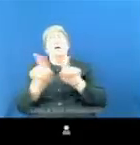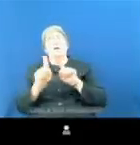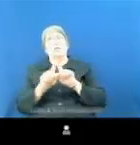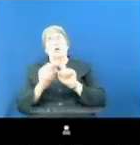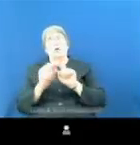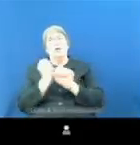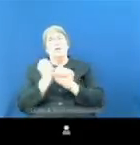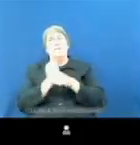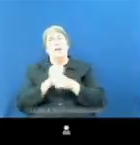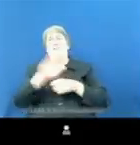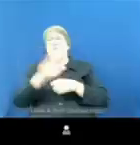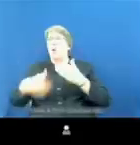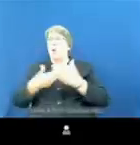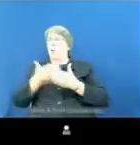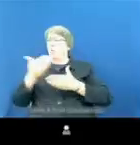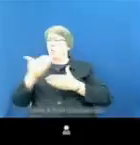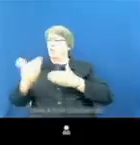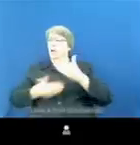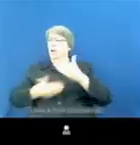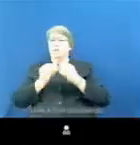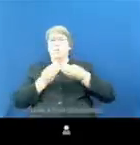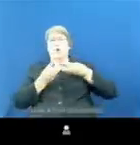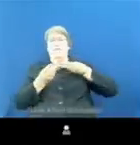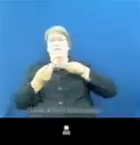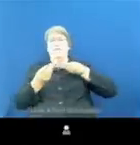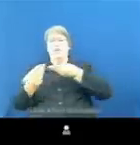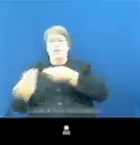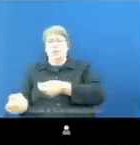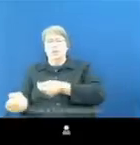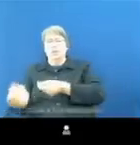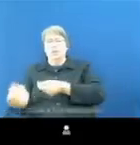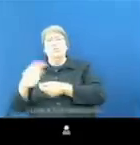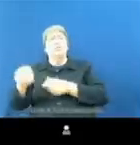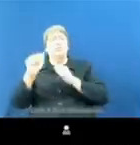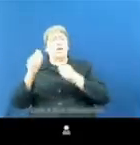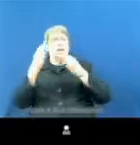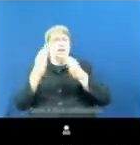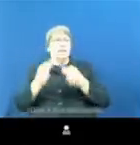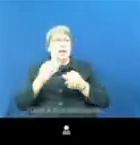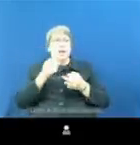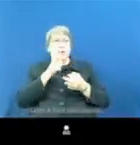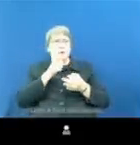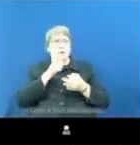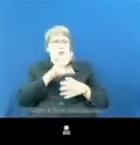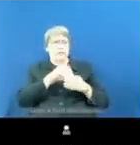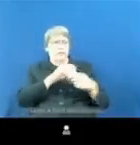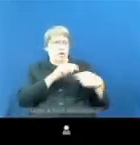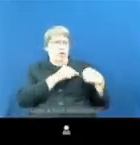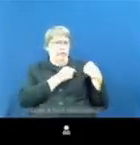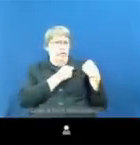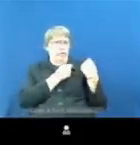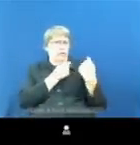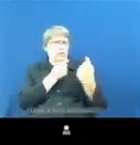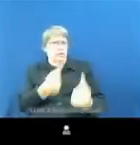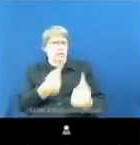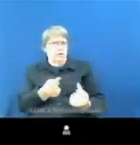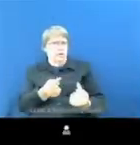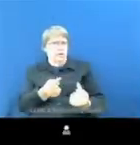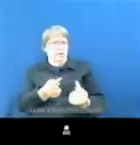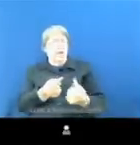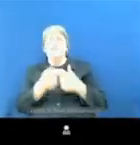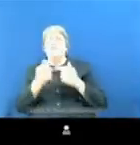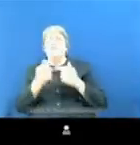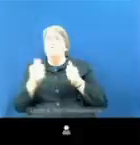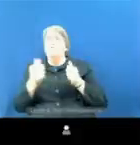efficient for the court so that you can determine who are the people who have been involved before you leave home to determine whether or not you